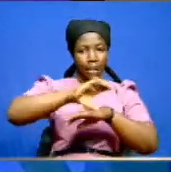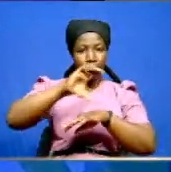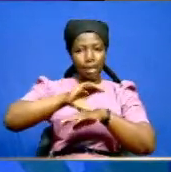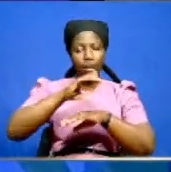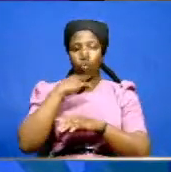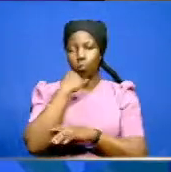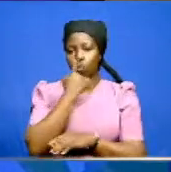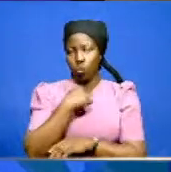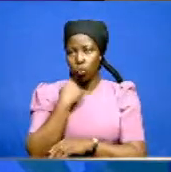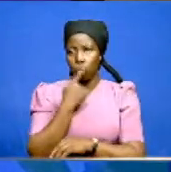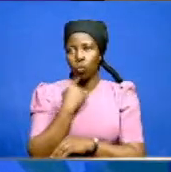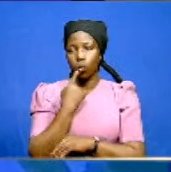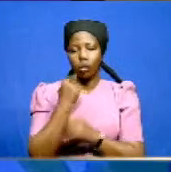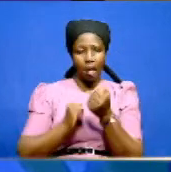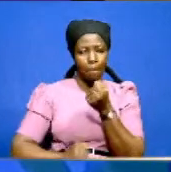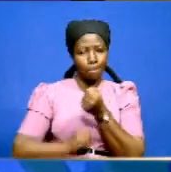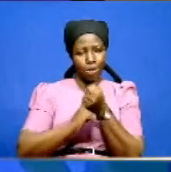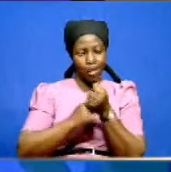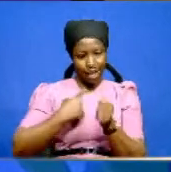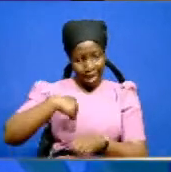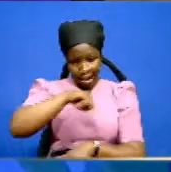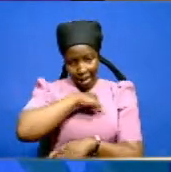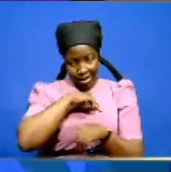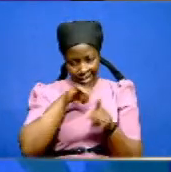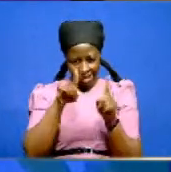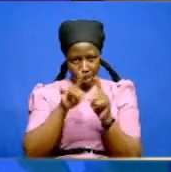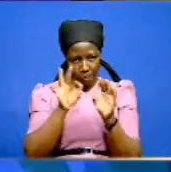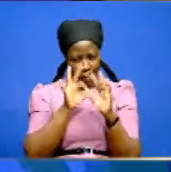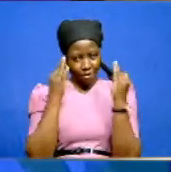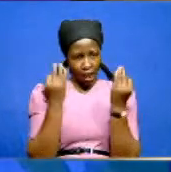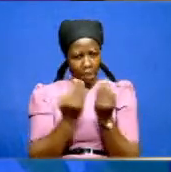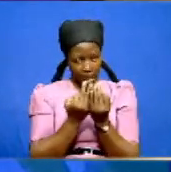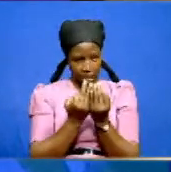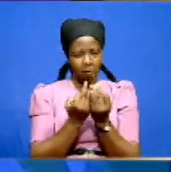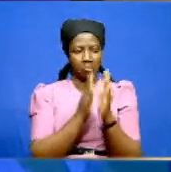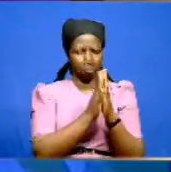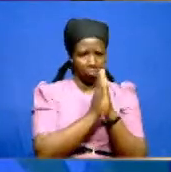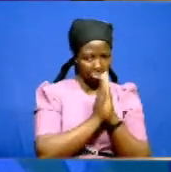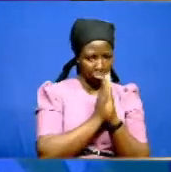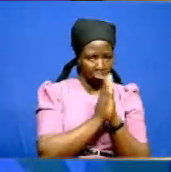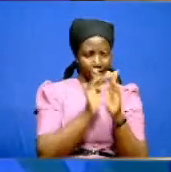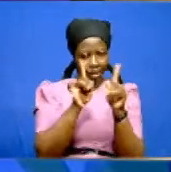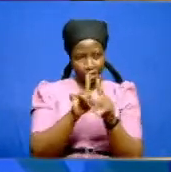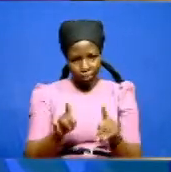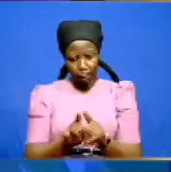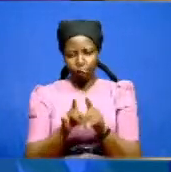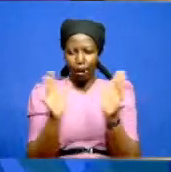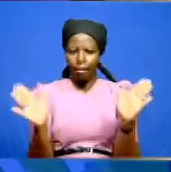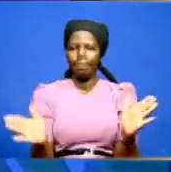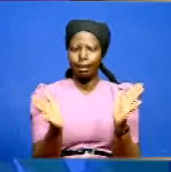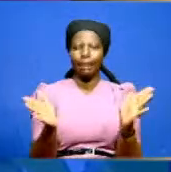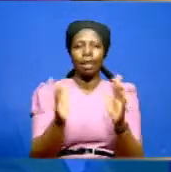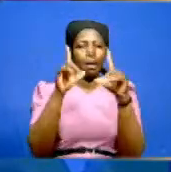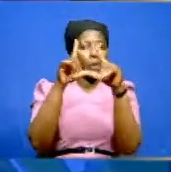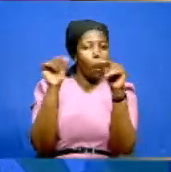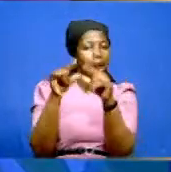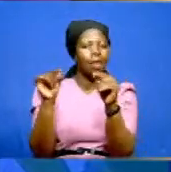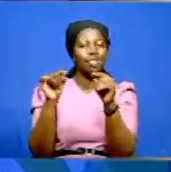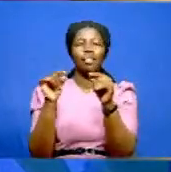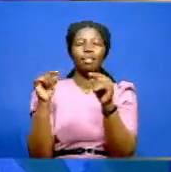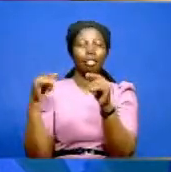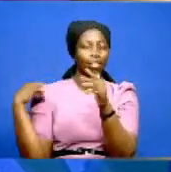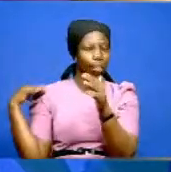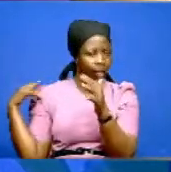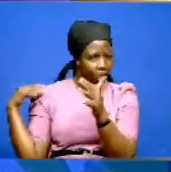who supported us as a family in prayers and messages of encouragement throughout the